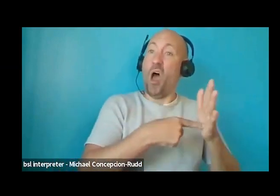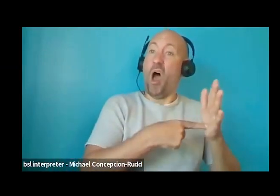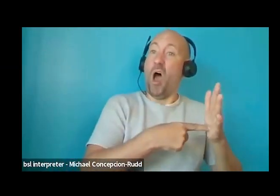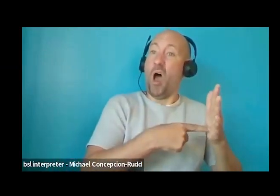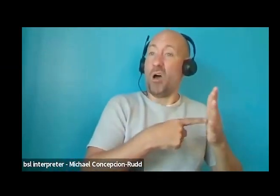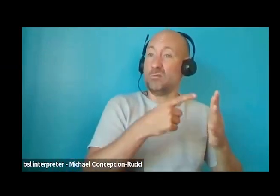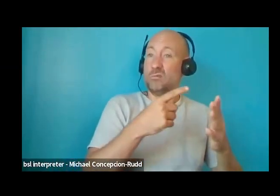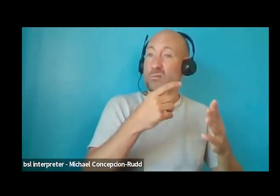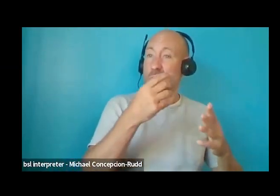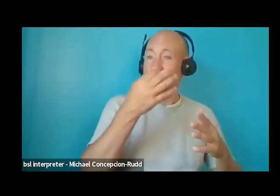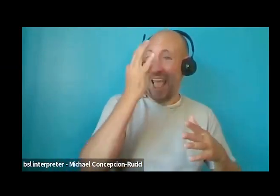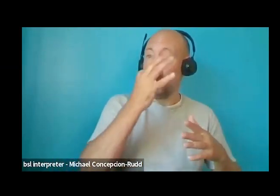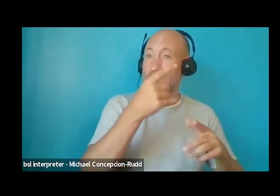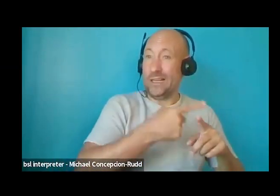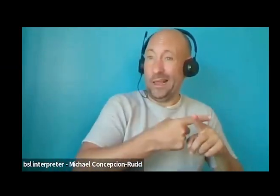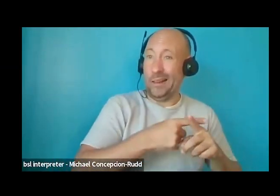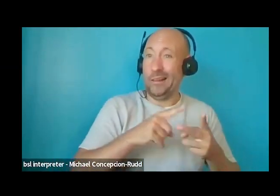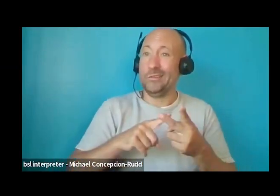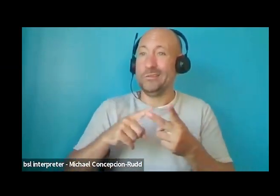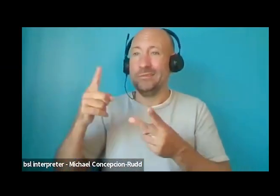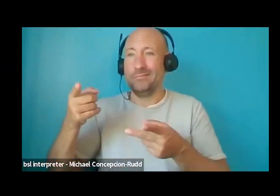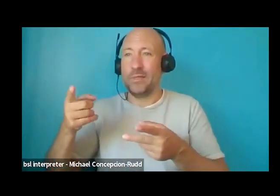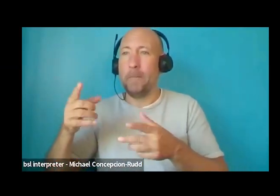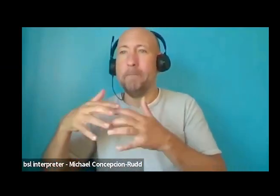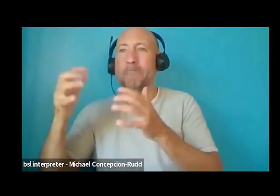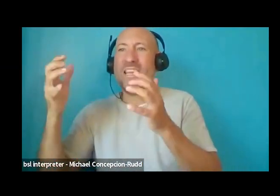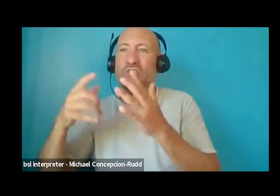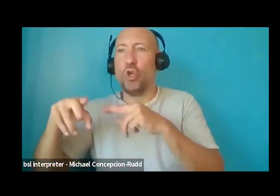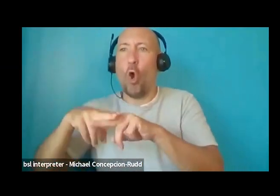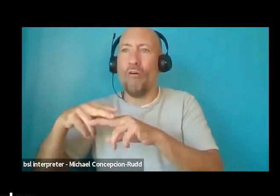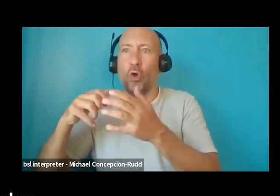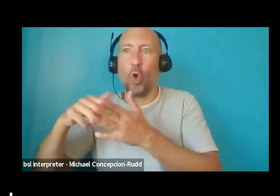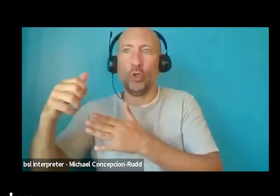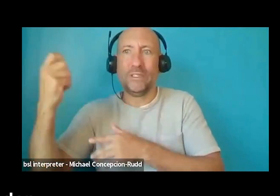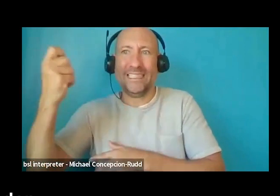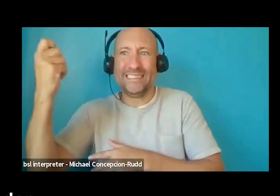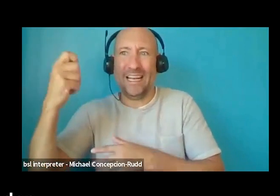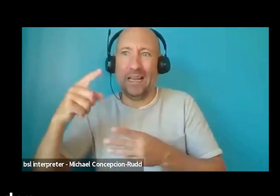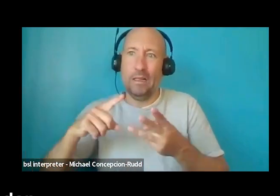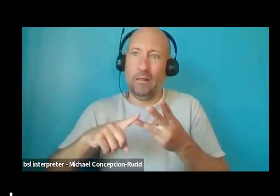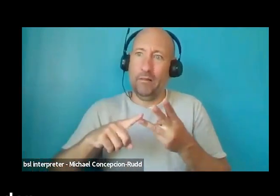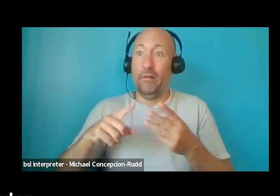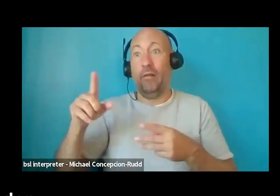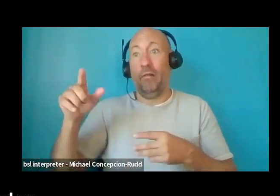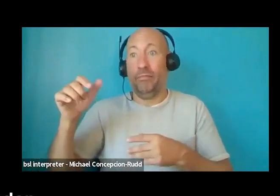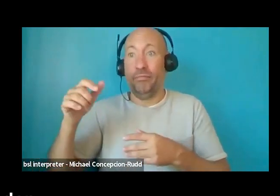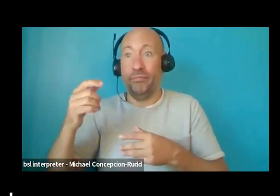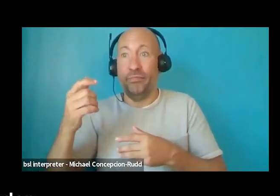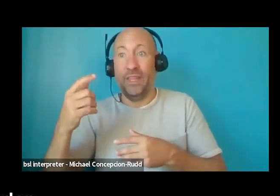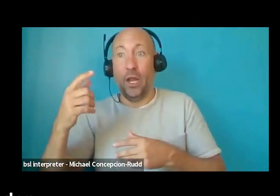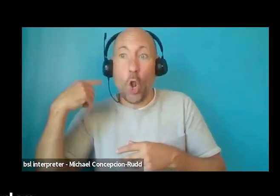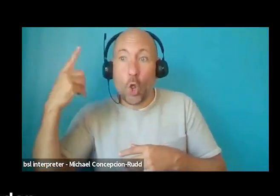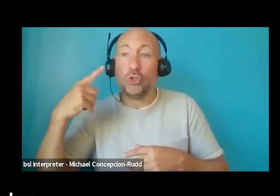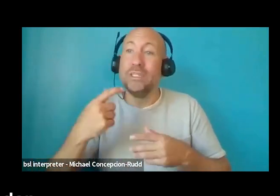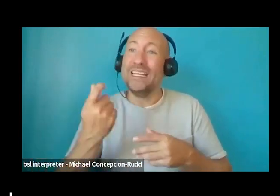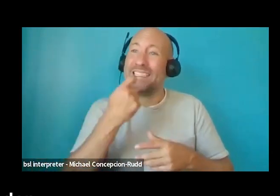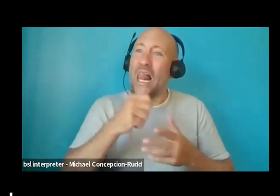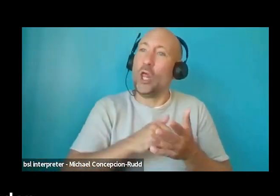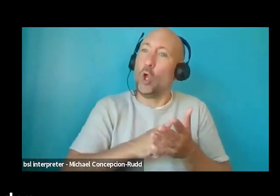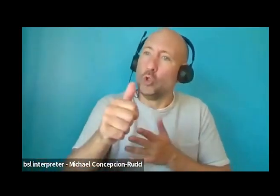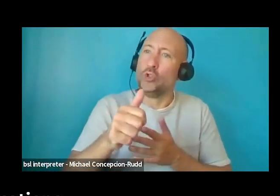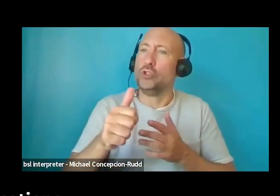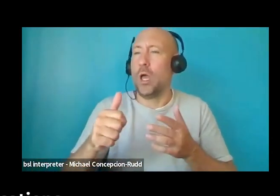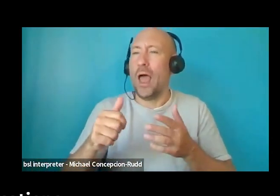the Italian Ministry of Culture, the Performing Arts Department, the Italian Cultural Institute of London, and the British